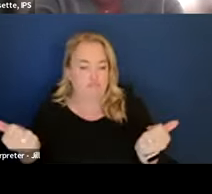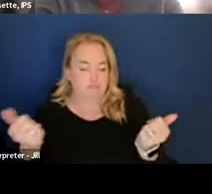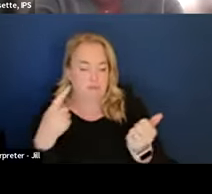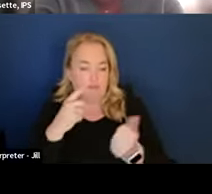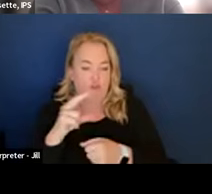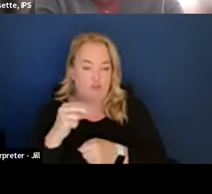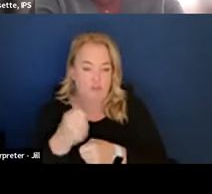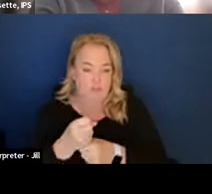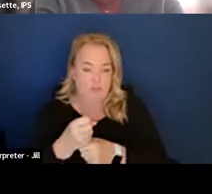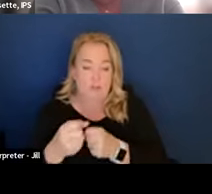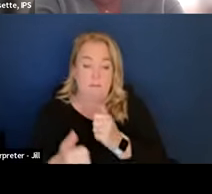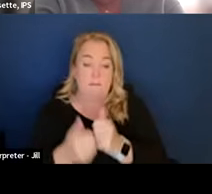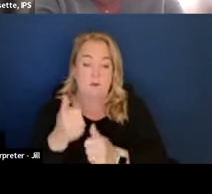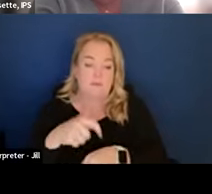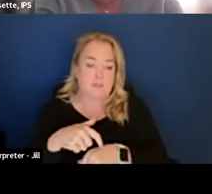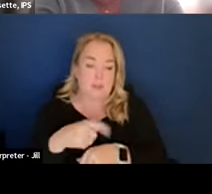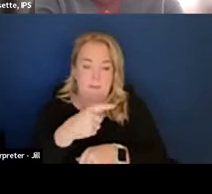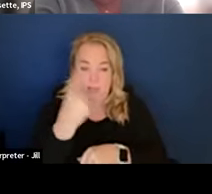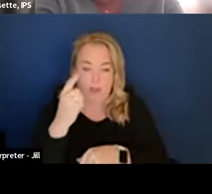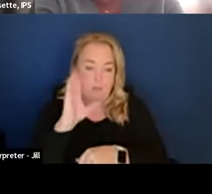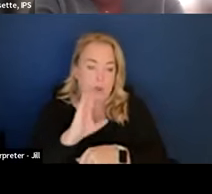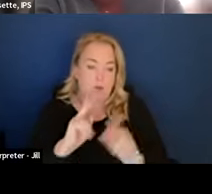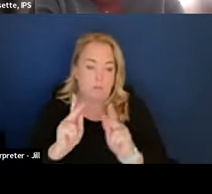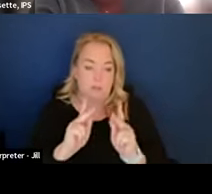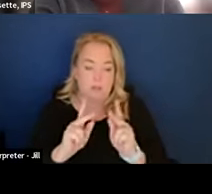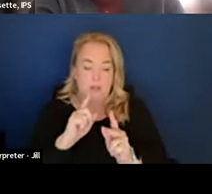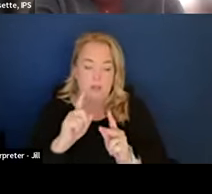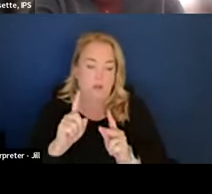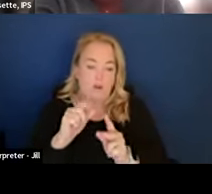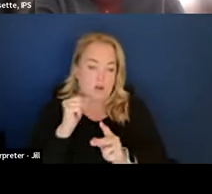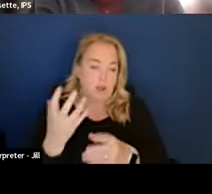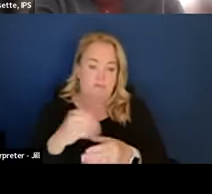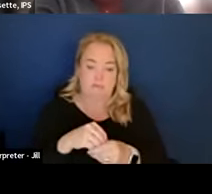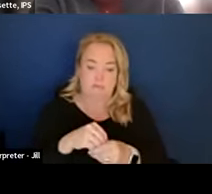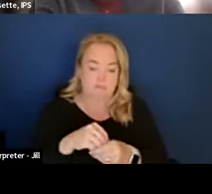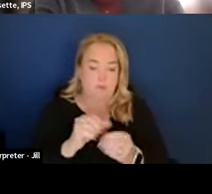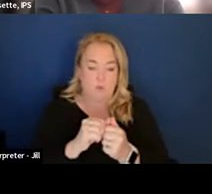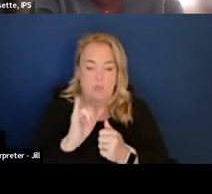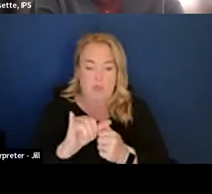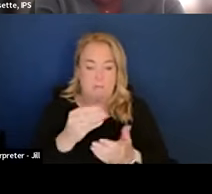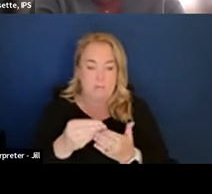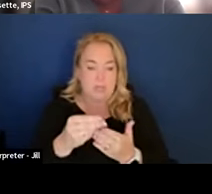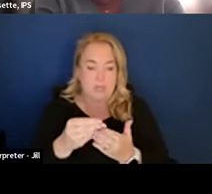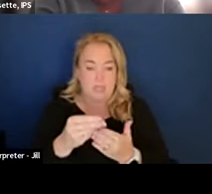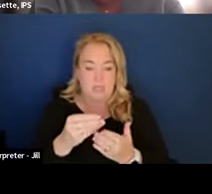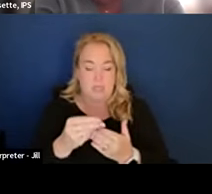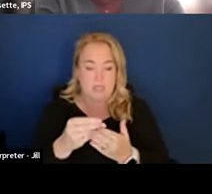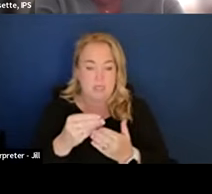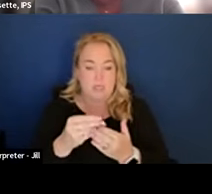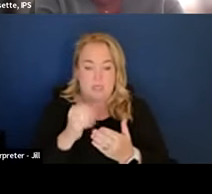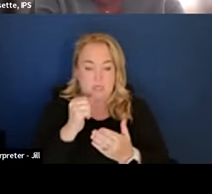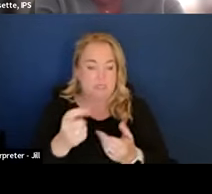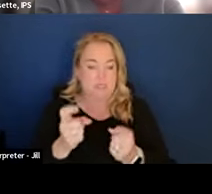times, Black people, brown people are completely left out of those bills. So all that money flies down, but we don't get any